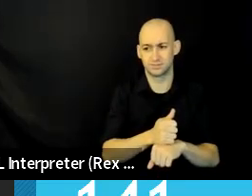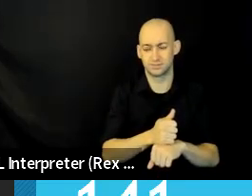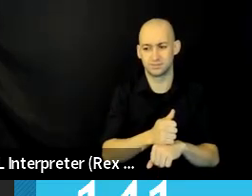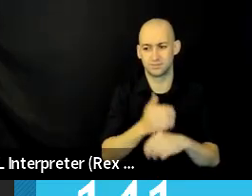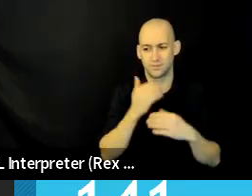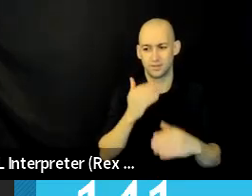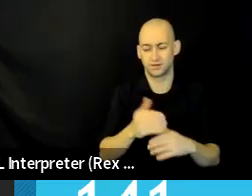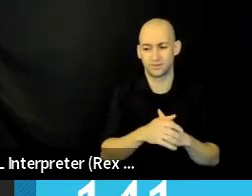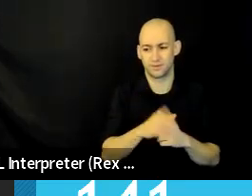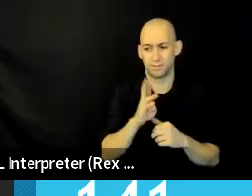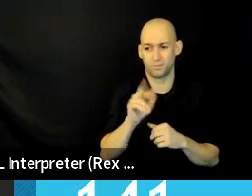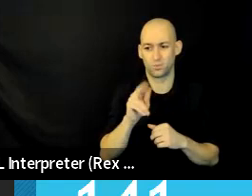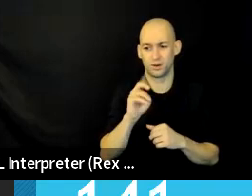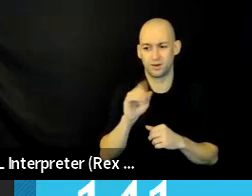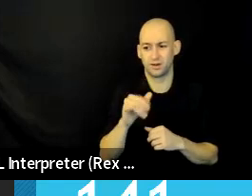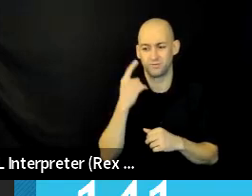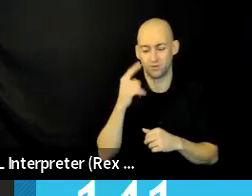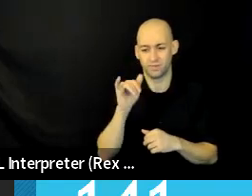Thanks, Brandy, for doing this for me too.